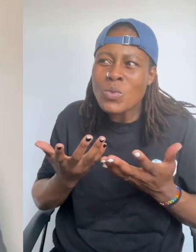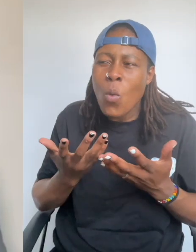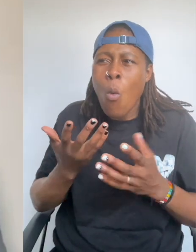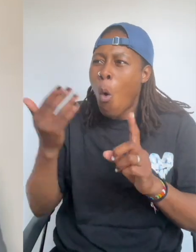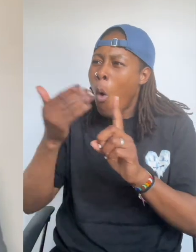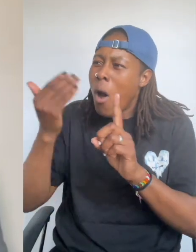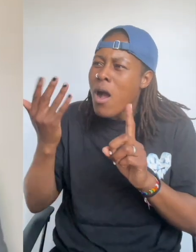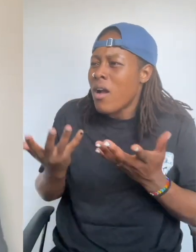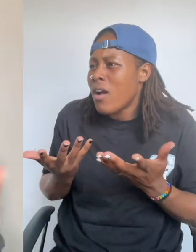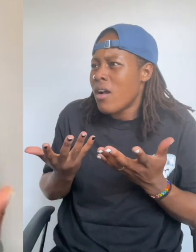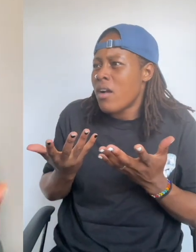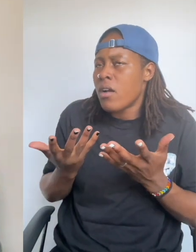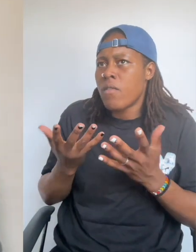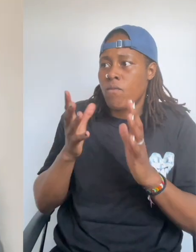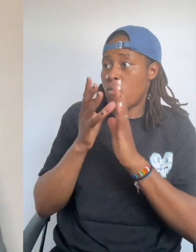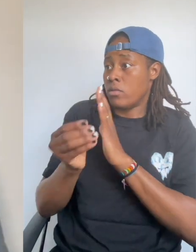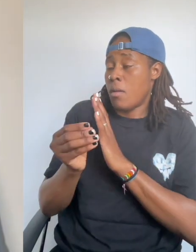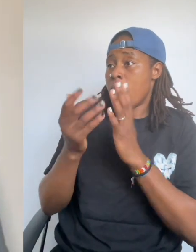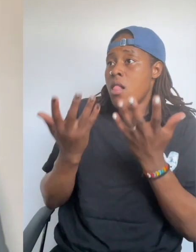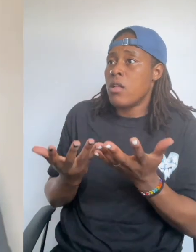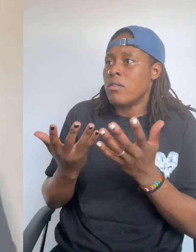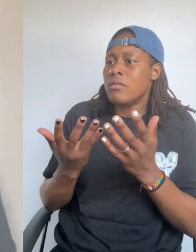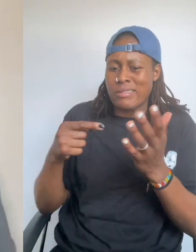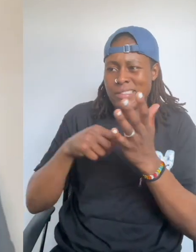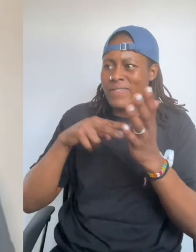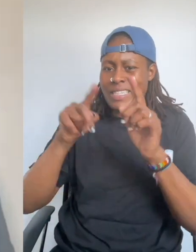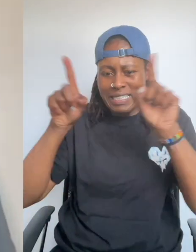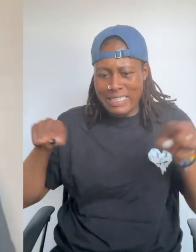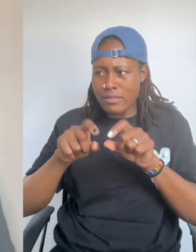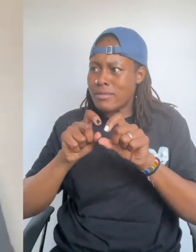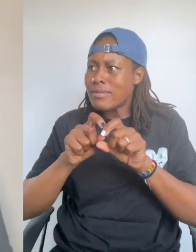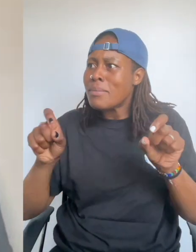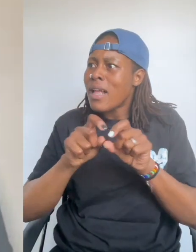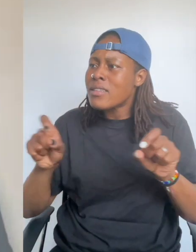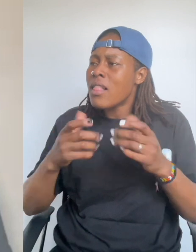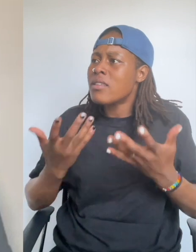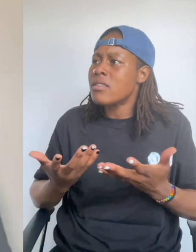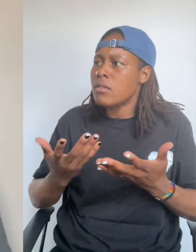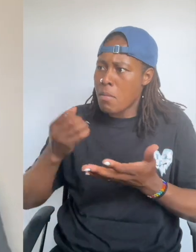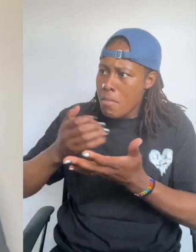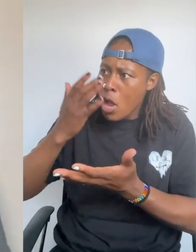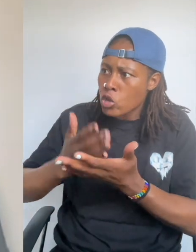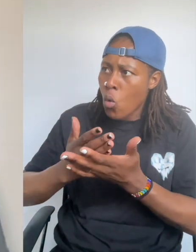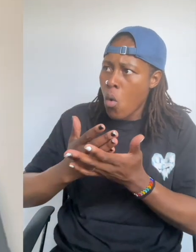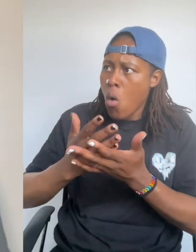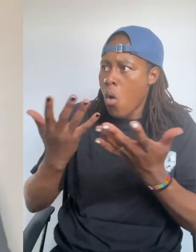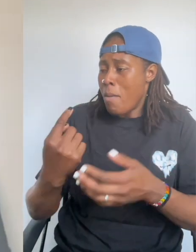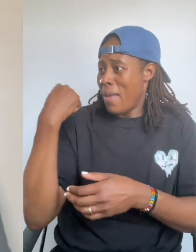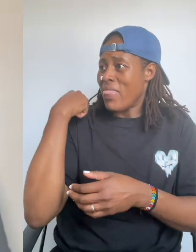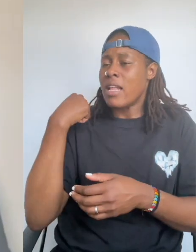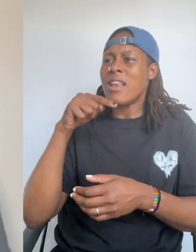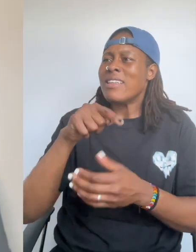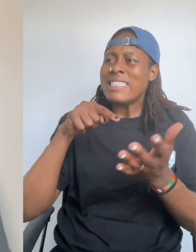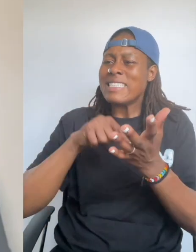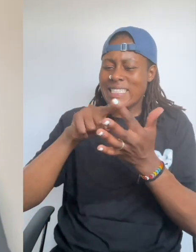pay attention to. So, for instance, subtitles on the telly, making sure. And back then, it